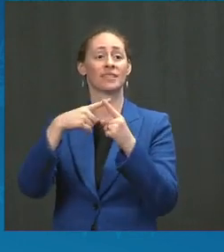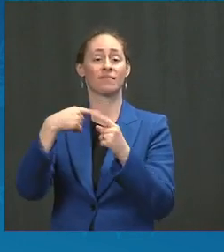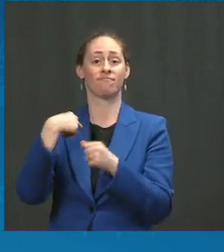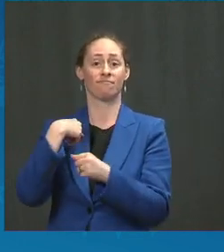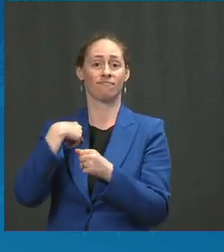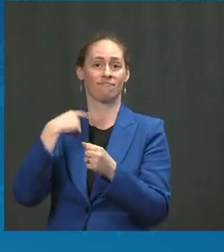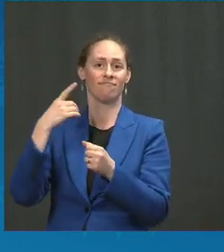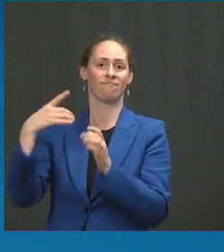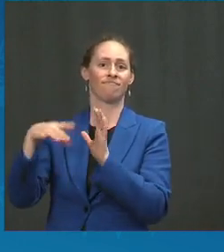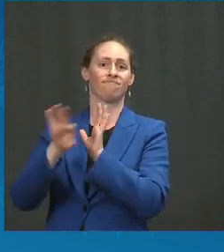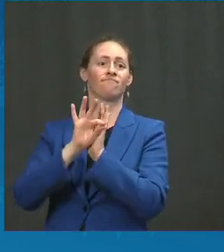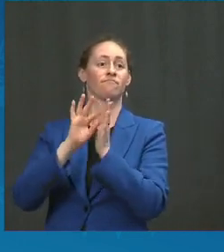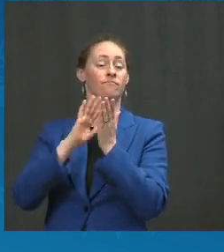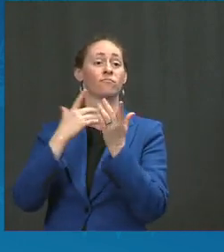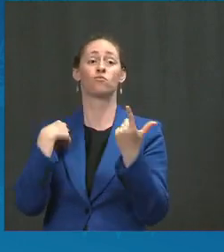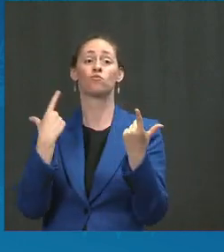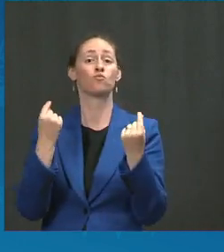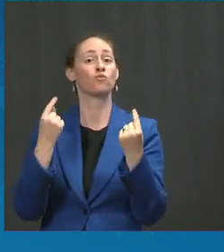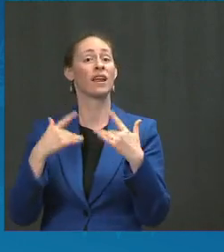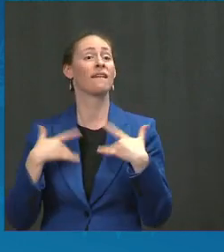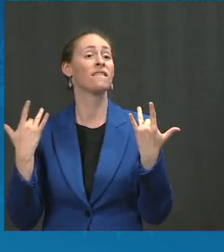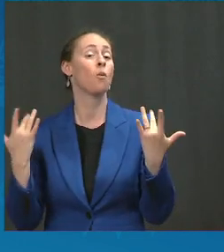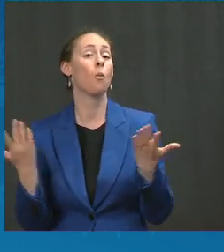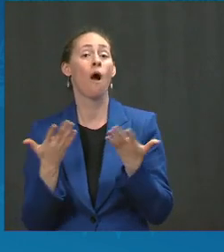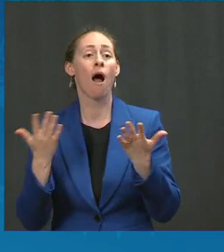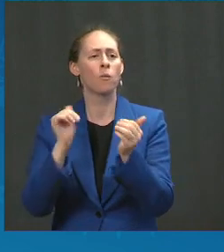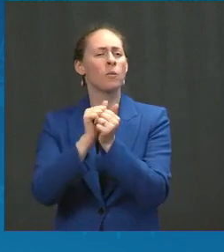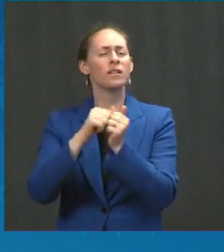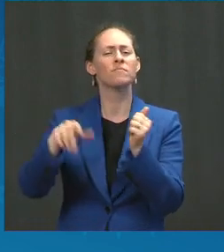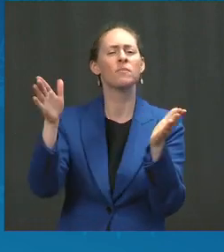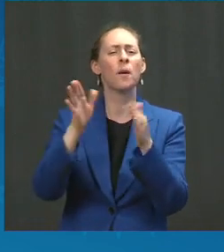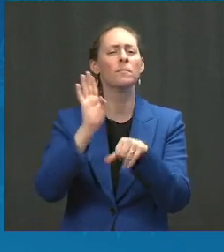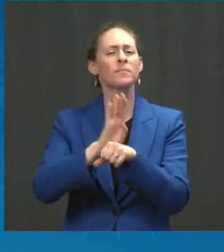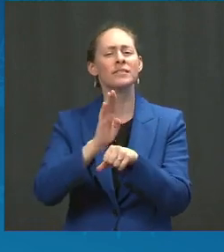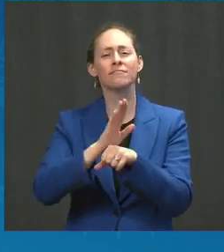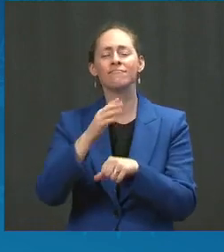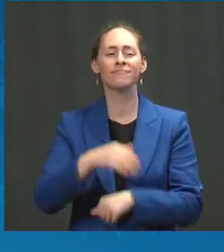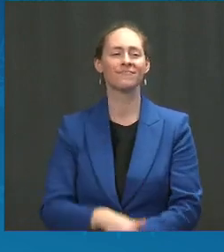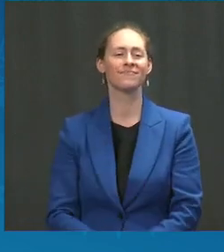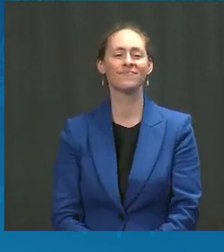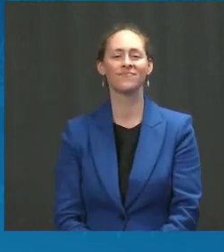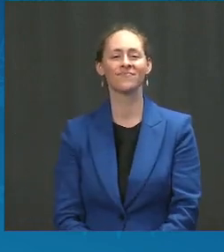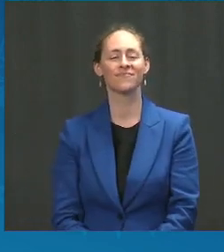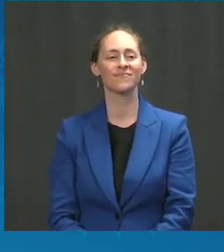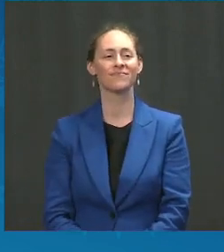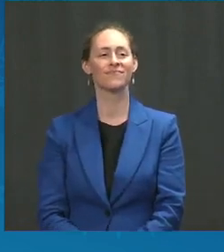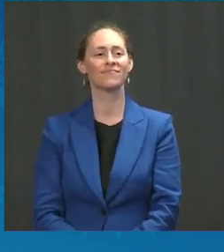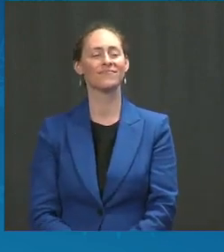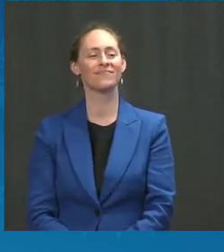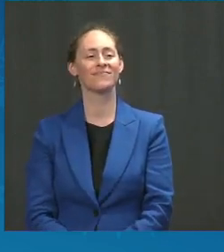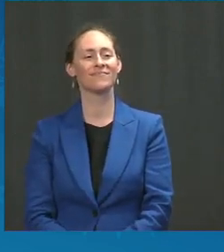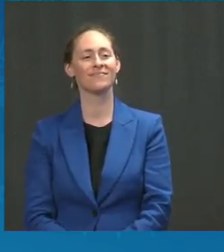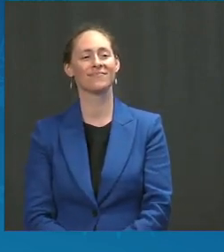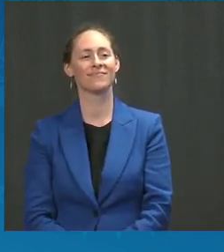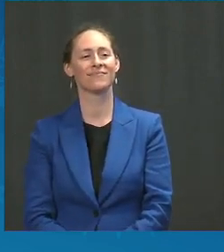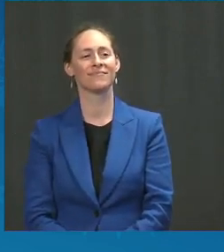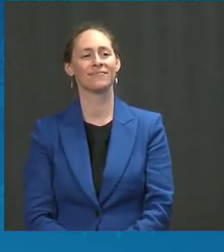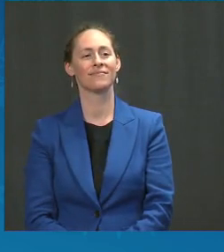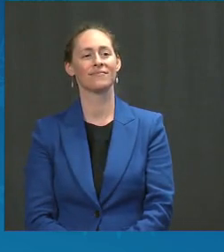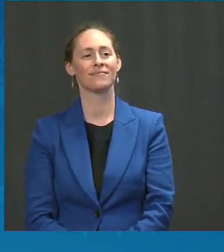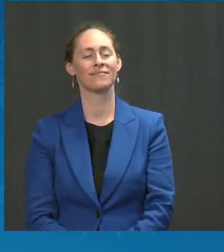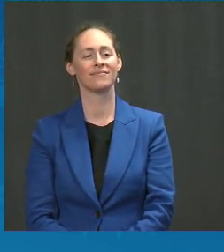owners. My first visit, leaving this place and getting out there was with small